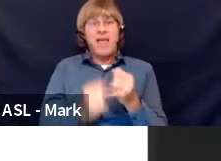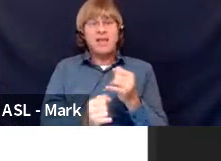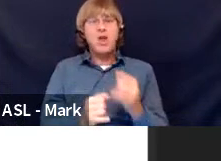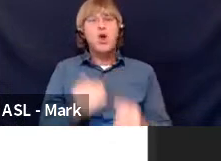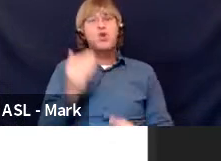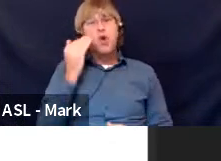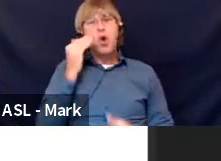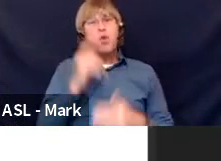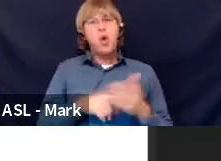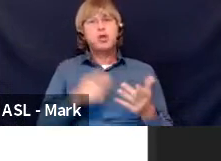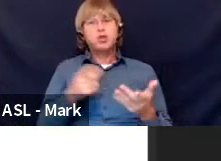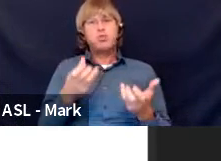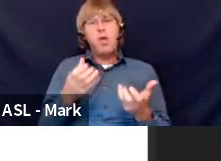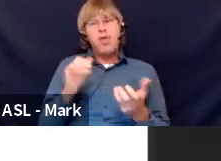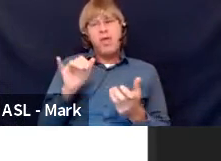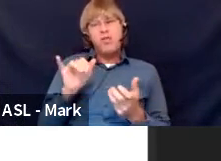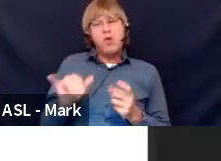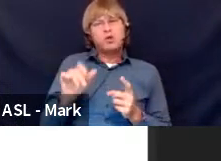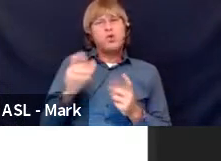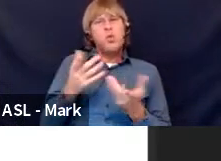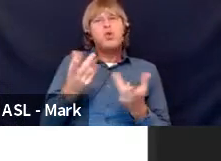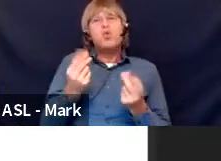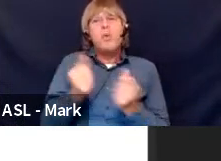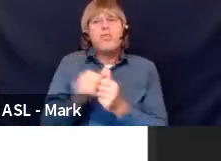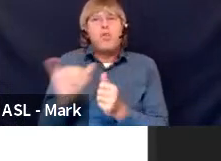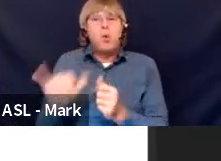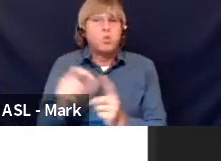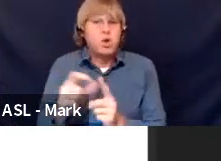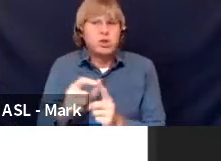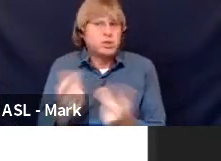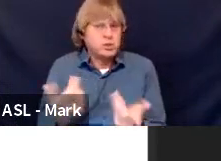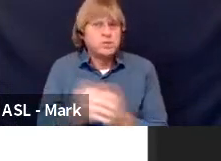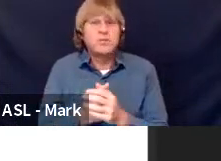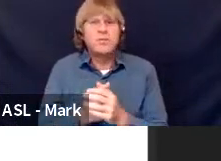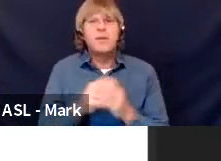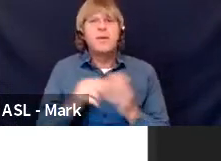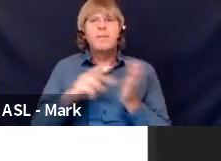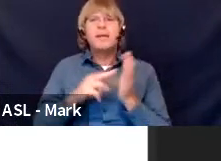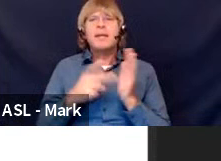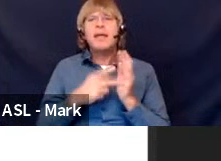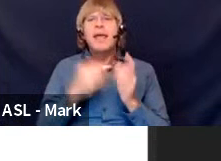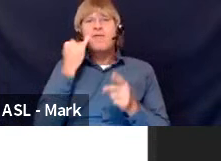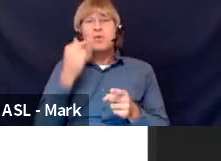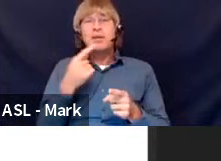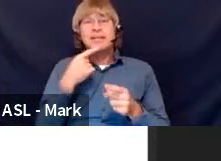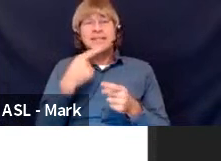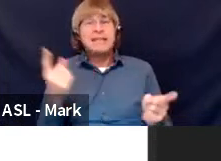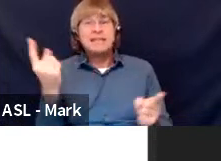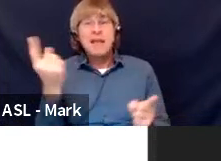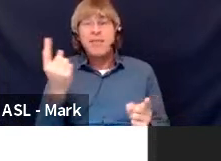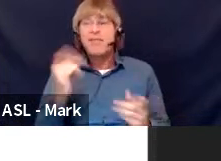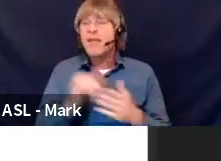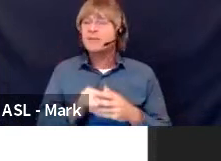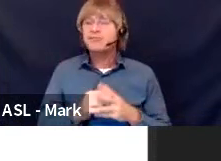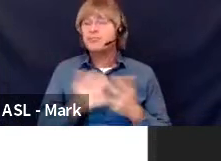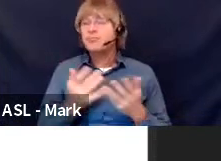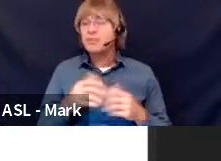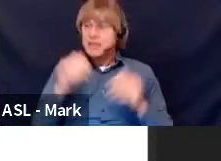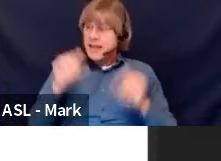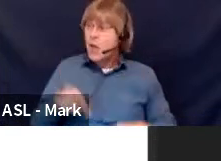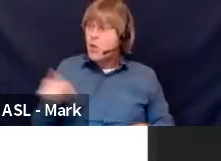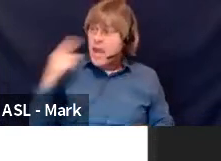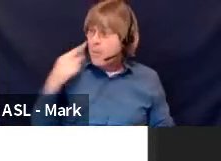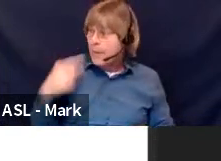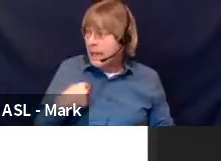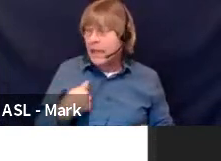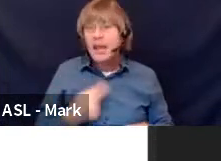know what you want to do with those words. If you're going to say something that says, "Can you hear